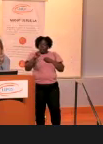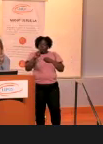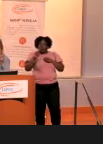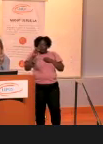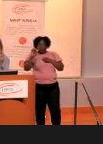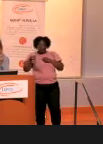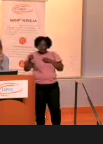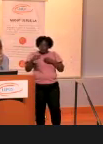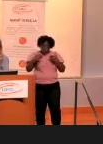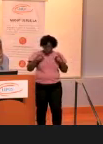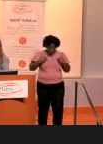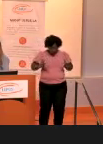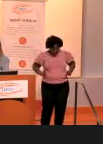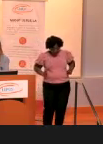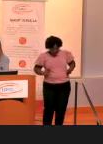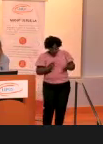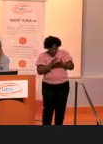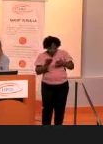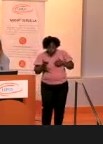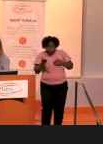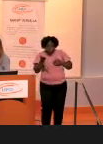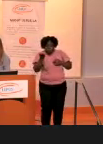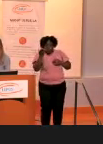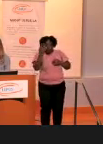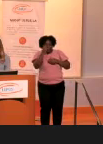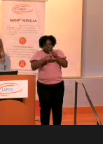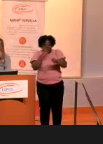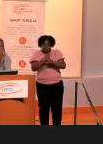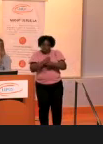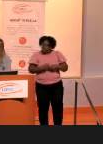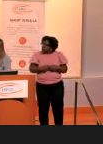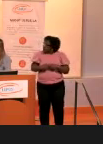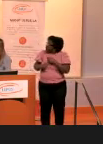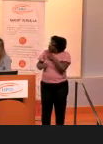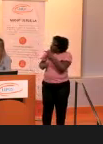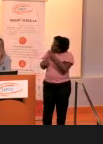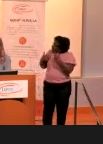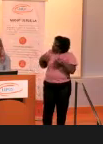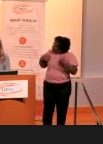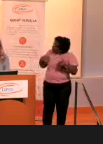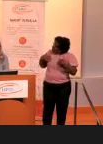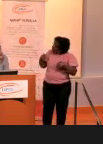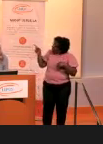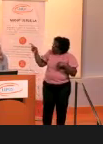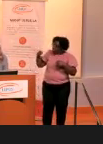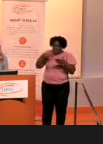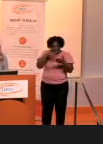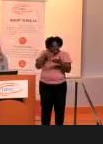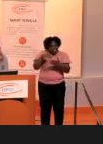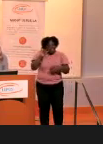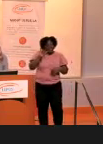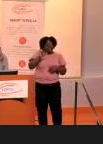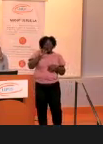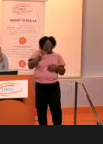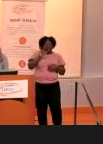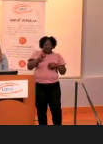going on to kidney failure were much higher in a 5-year period. And so it was really this study that led us to